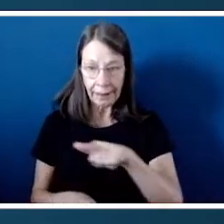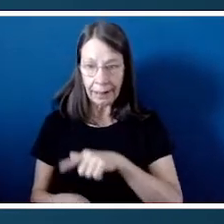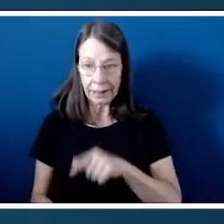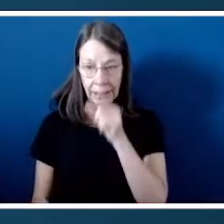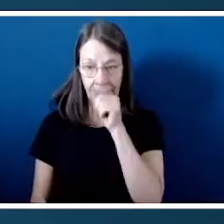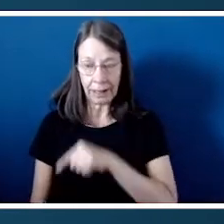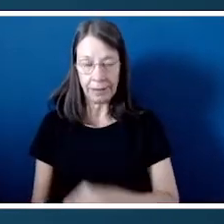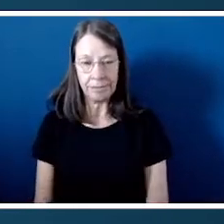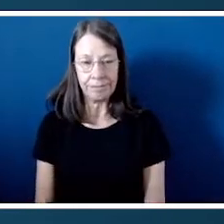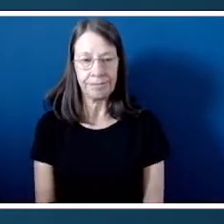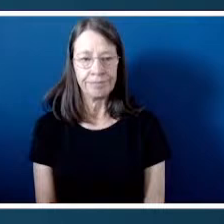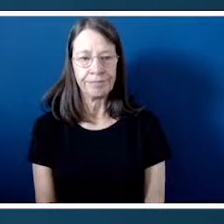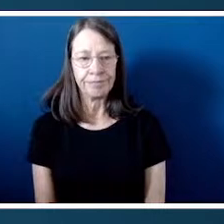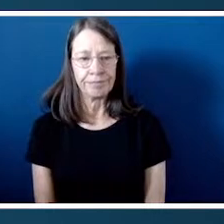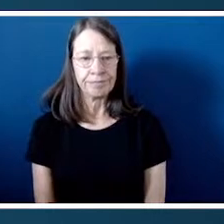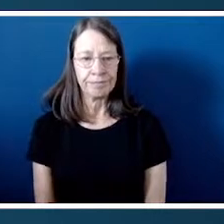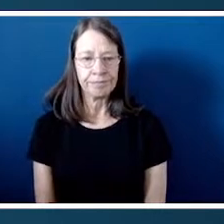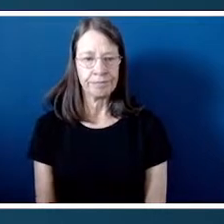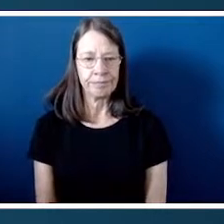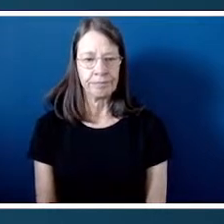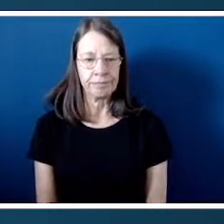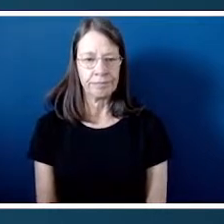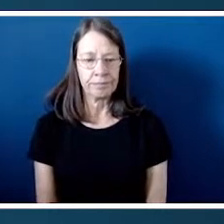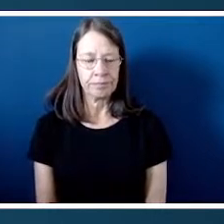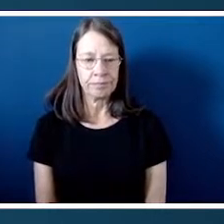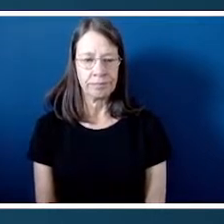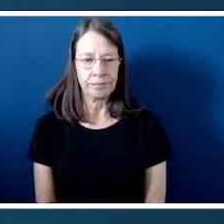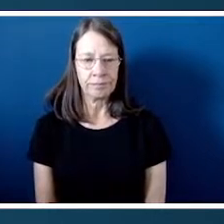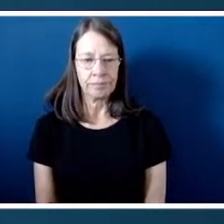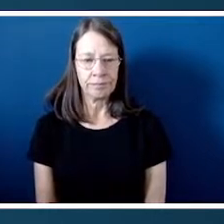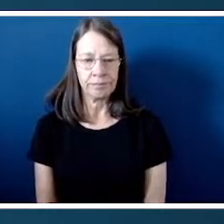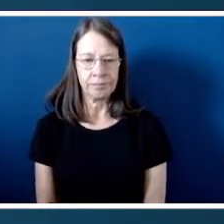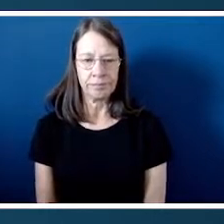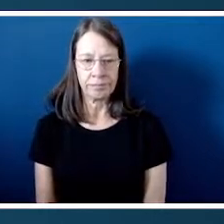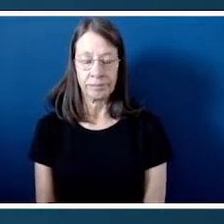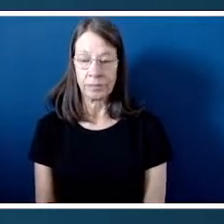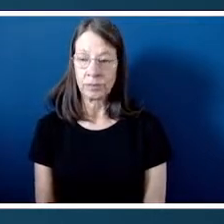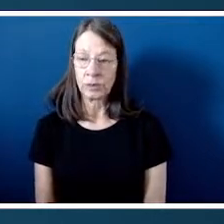Australia, as a fully integrated part of the Blue Pacific,